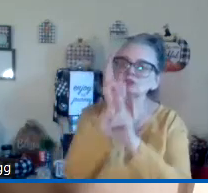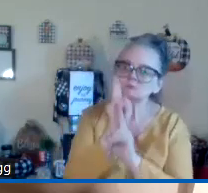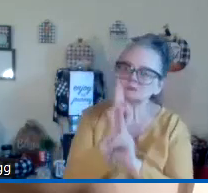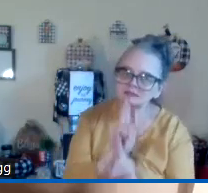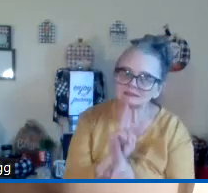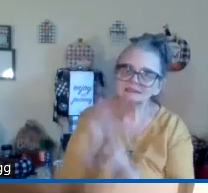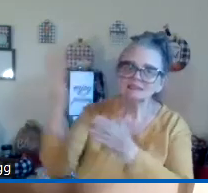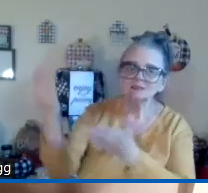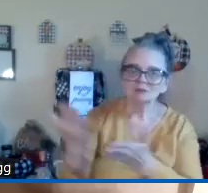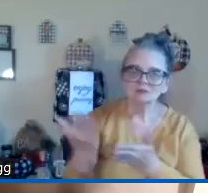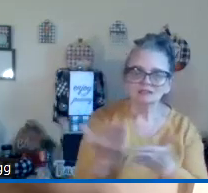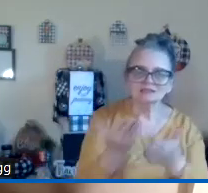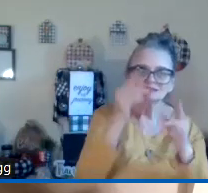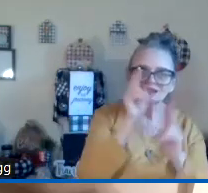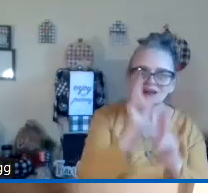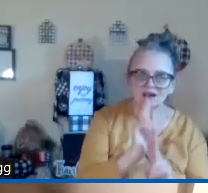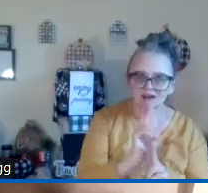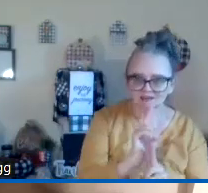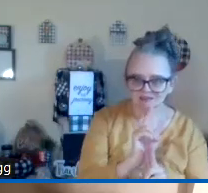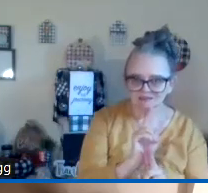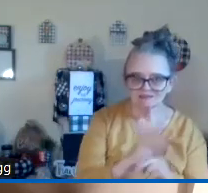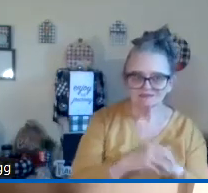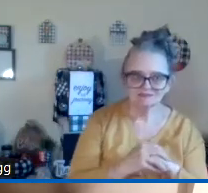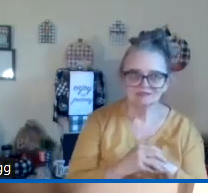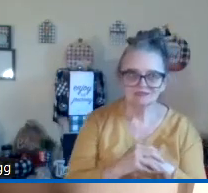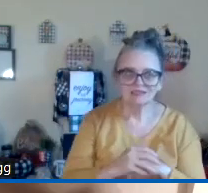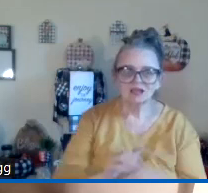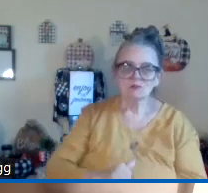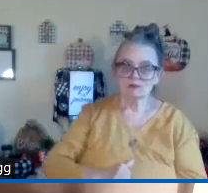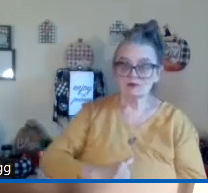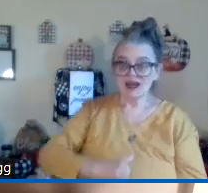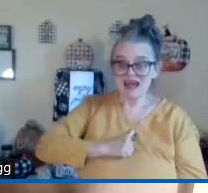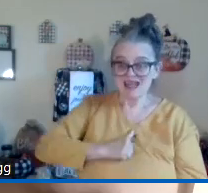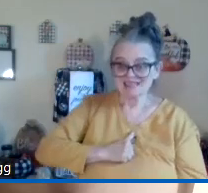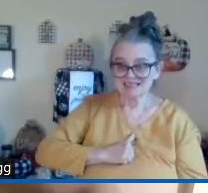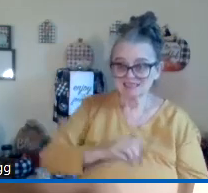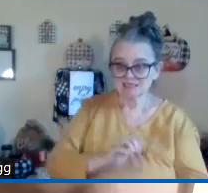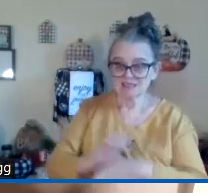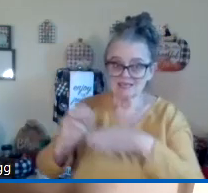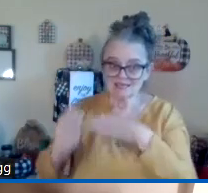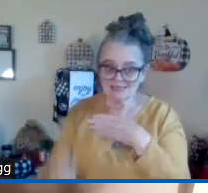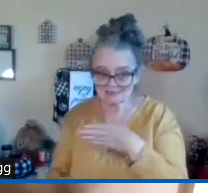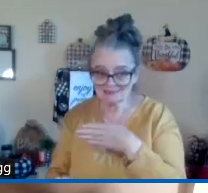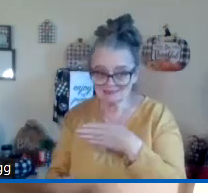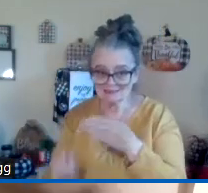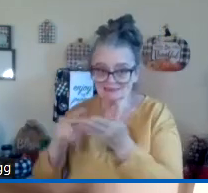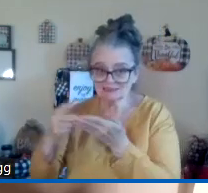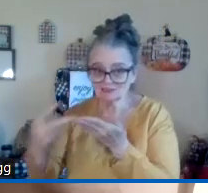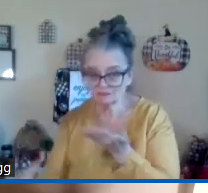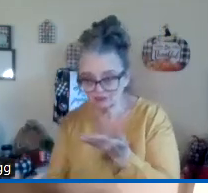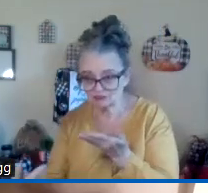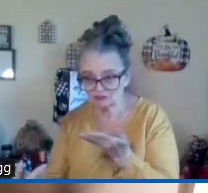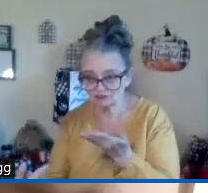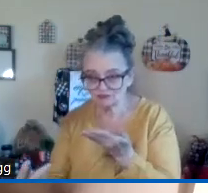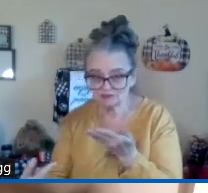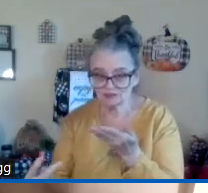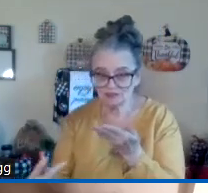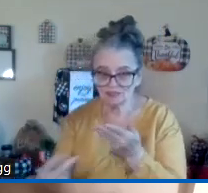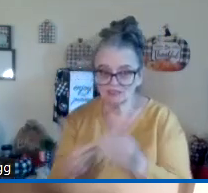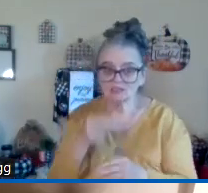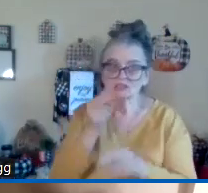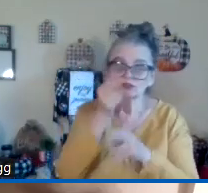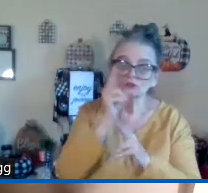of criticism that is honest. Take it, use it, and live with it. And